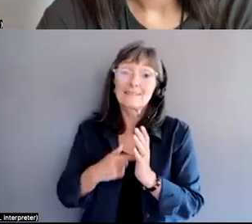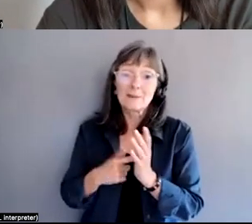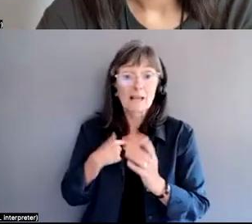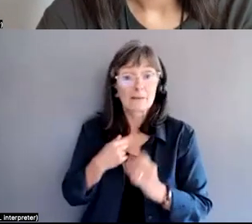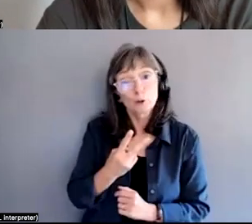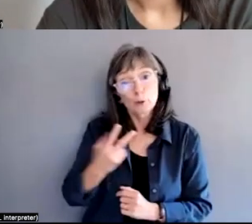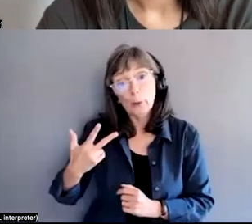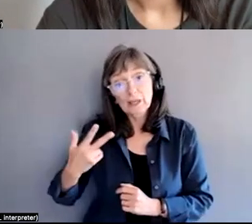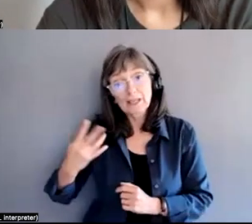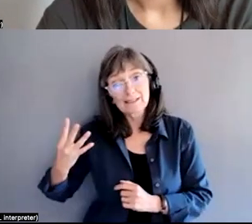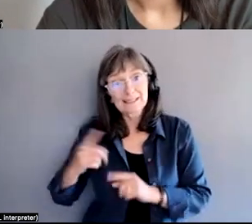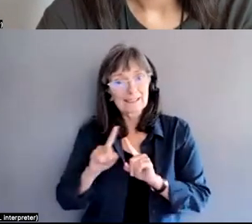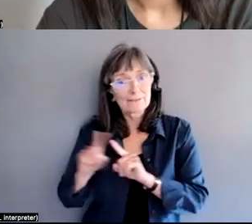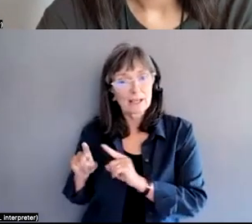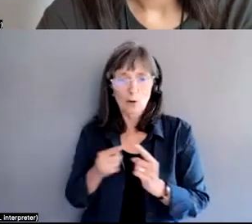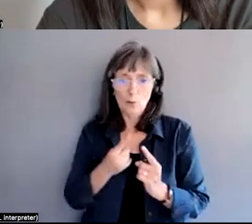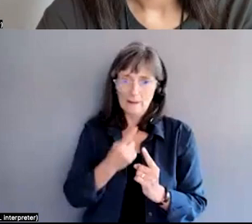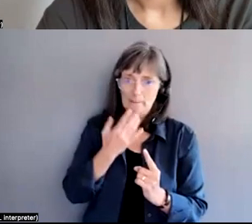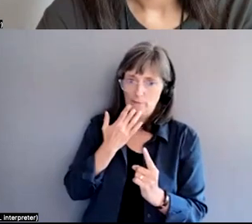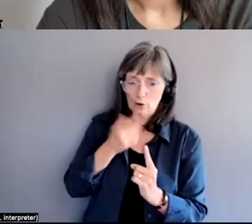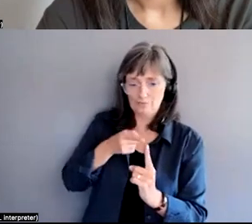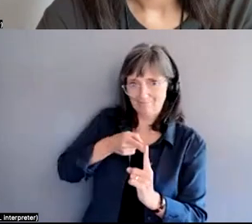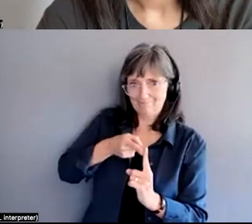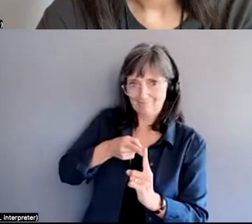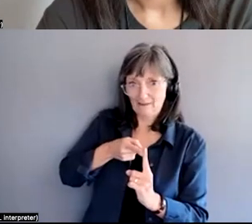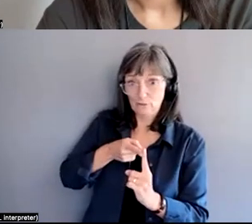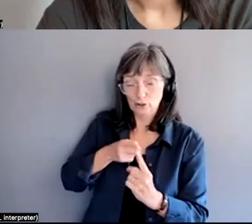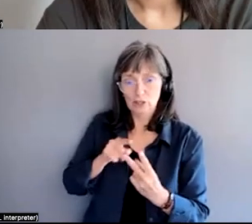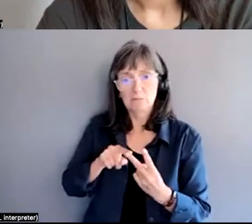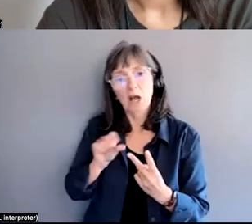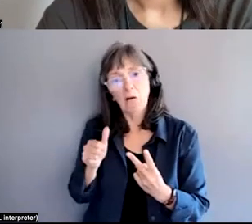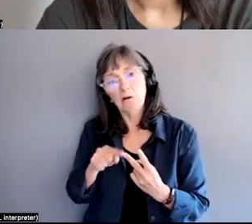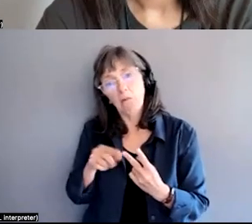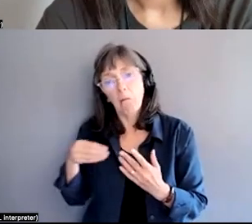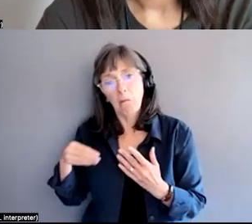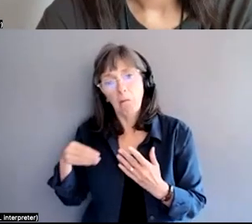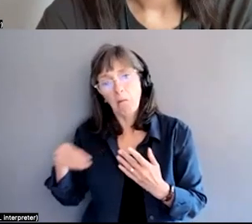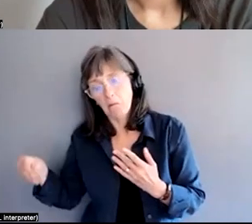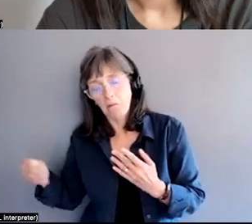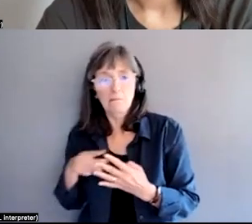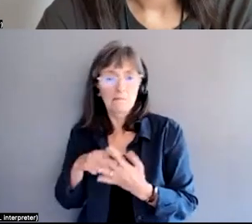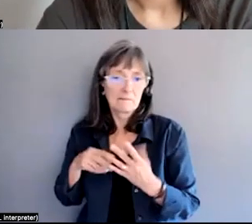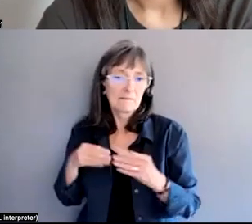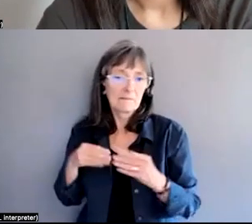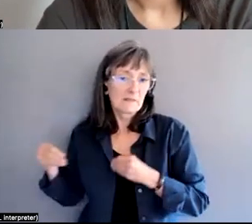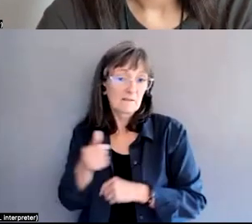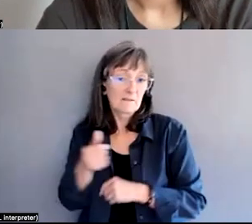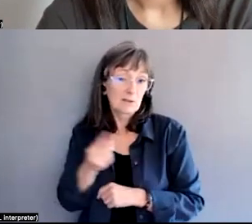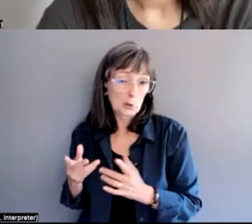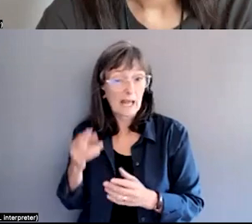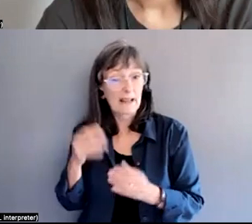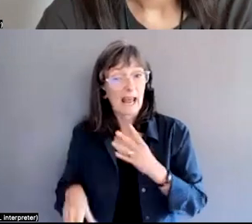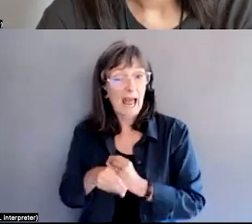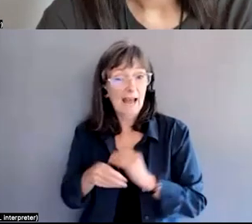send the idea I'm really passionate about that I know is pushing some limits, but I think should be considered. But then